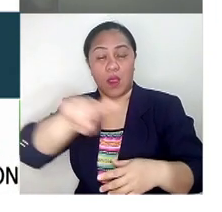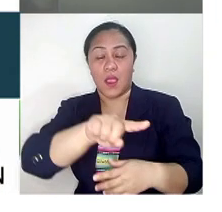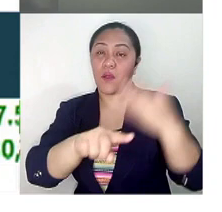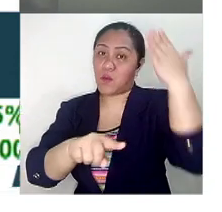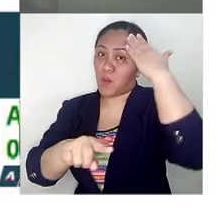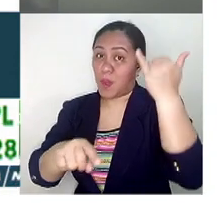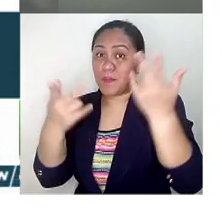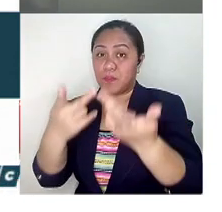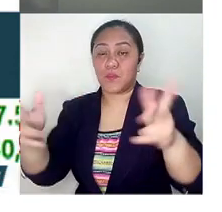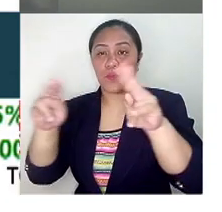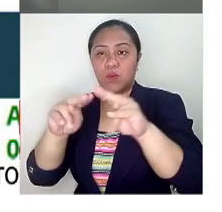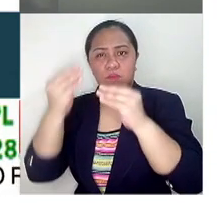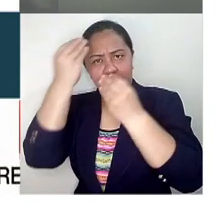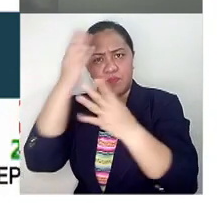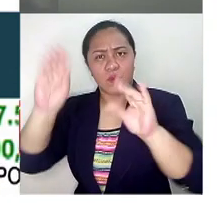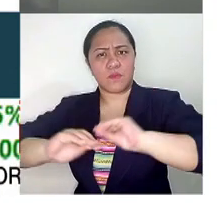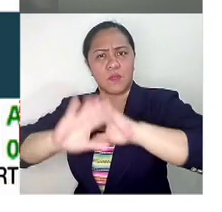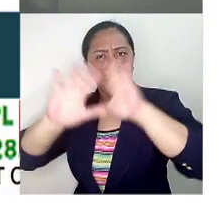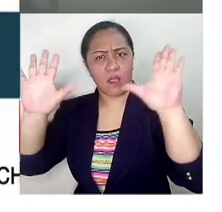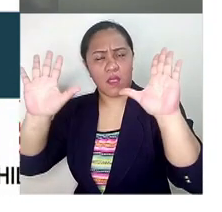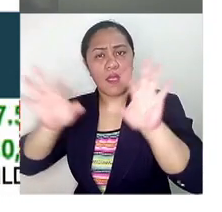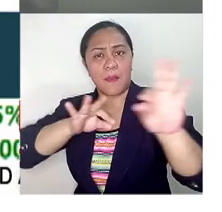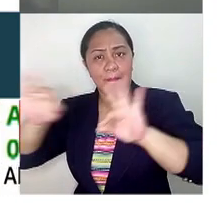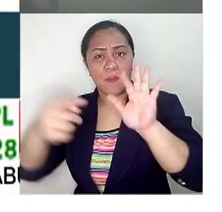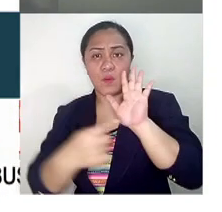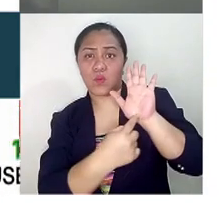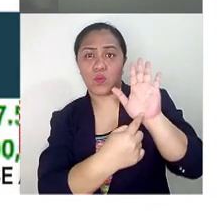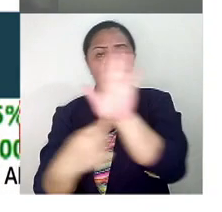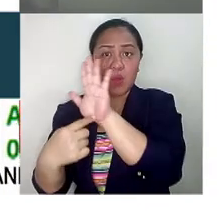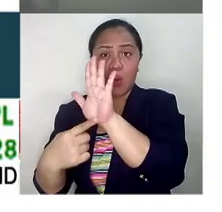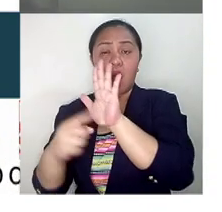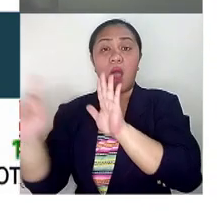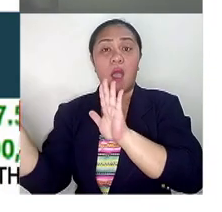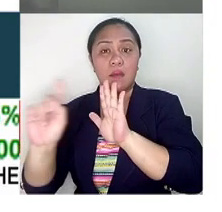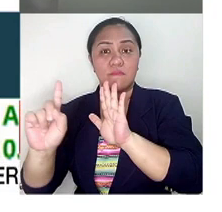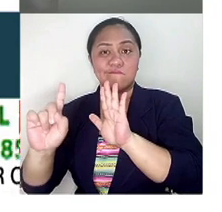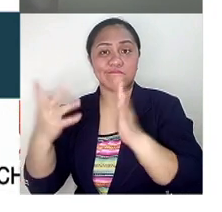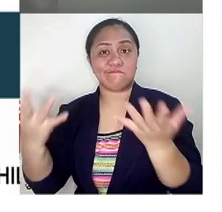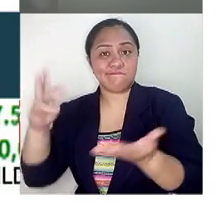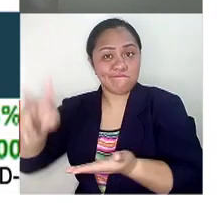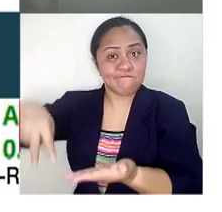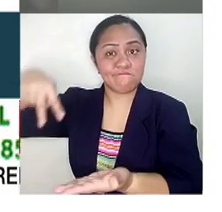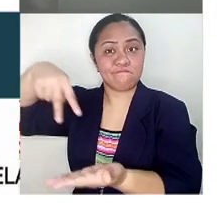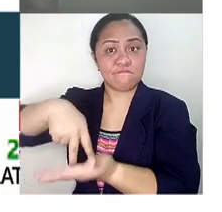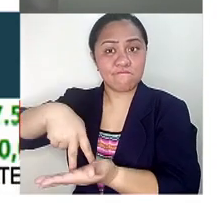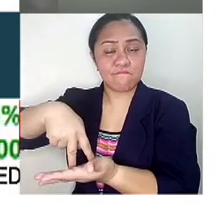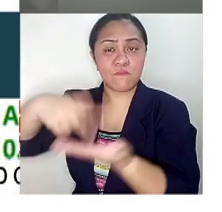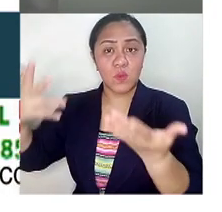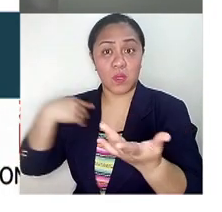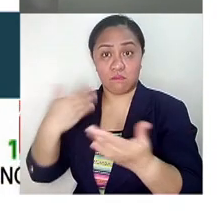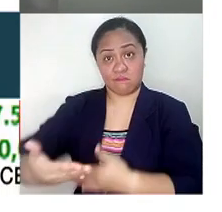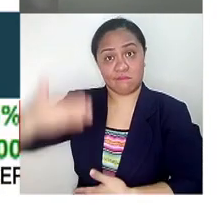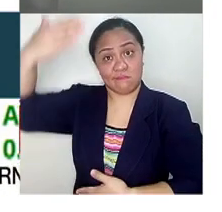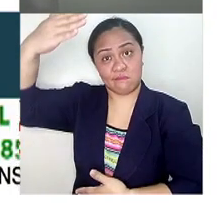that very clearly portrays or demonstrates where we stand on things. If we are uncertain, or if we